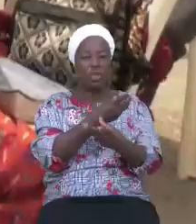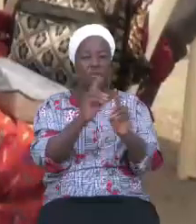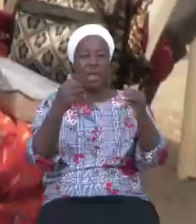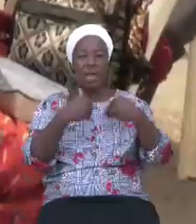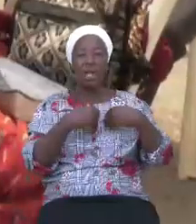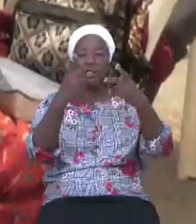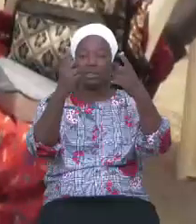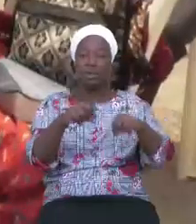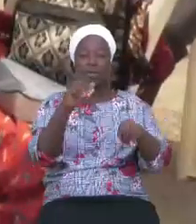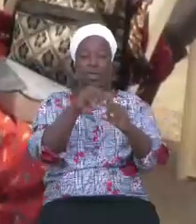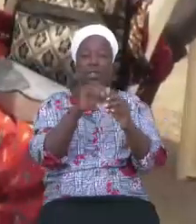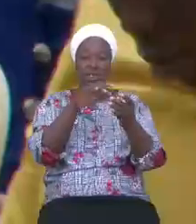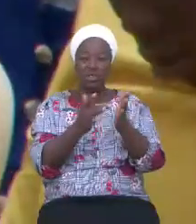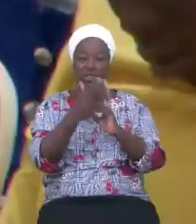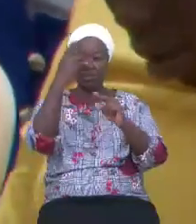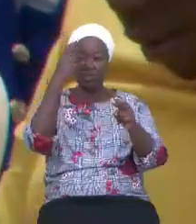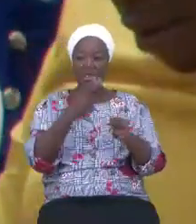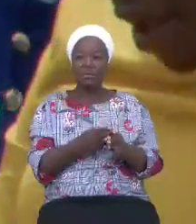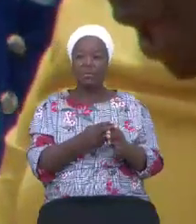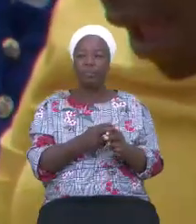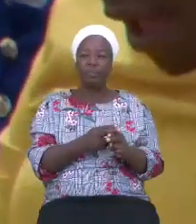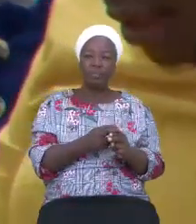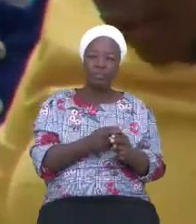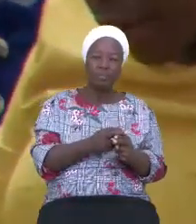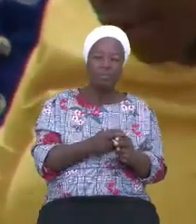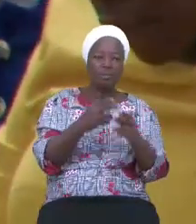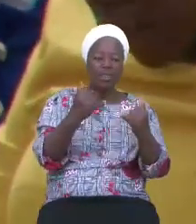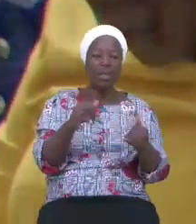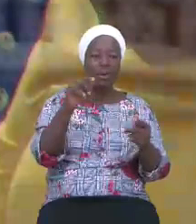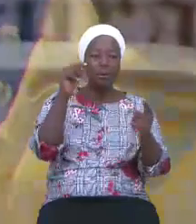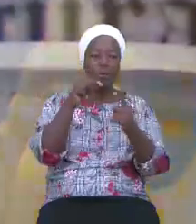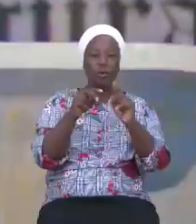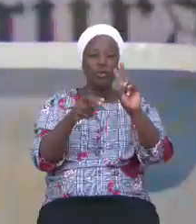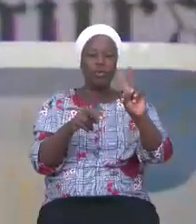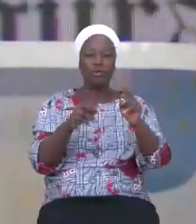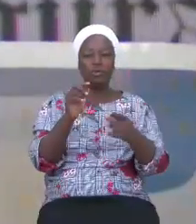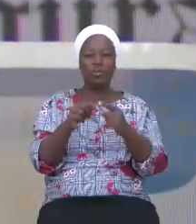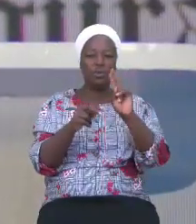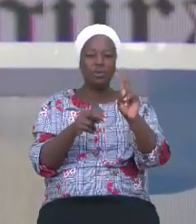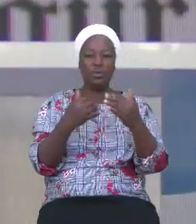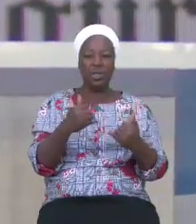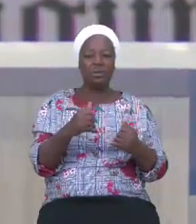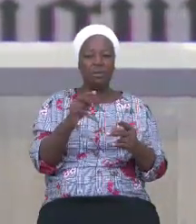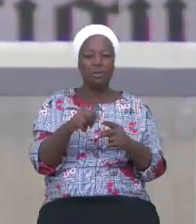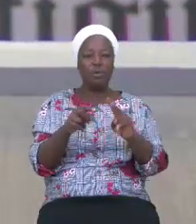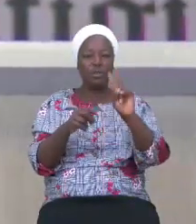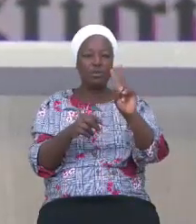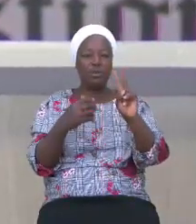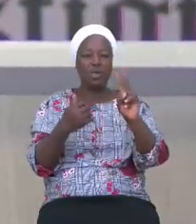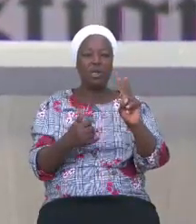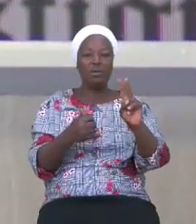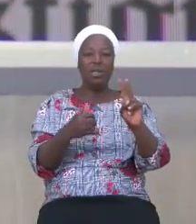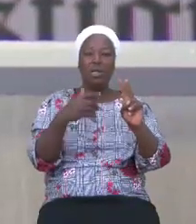come in Jesus' name. We're coming to point number two now. Point number two,